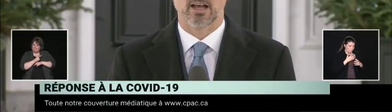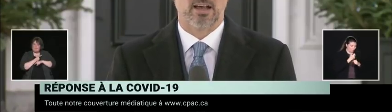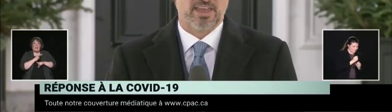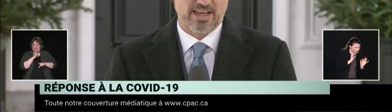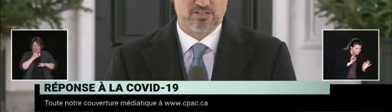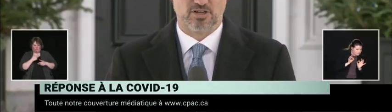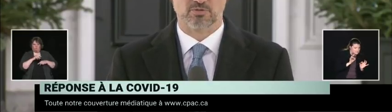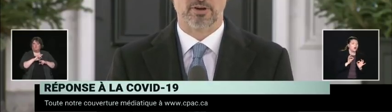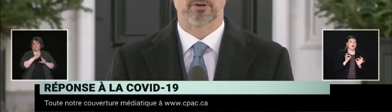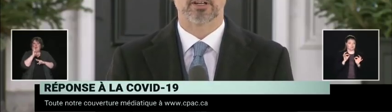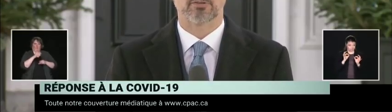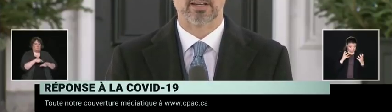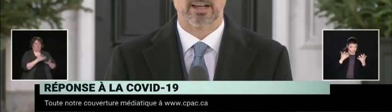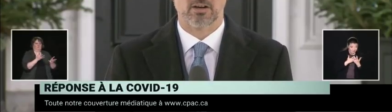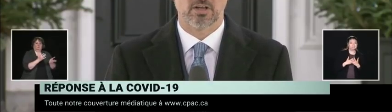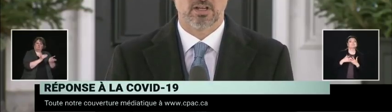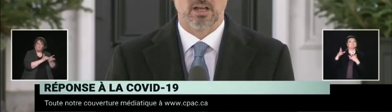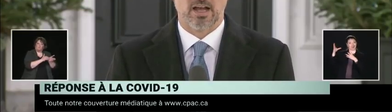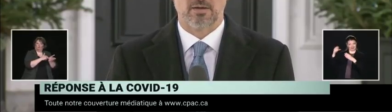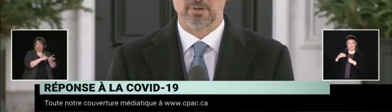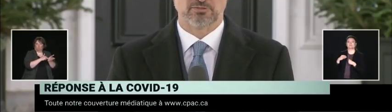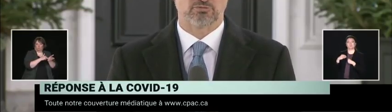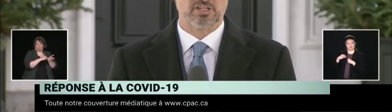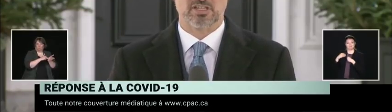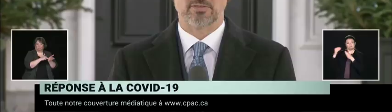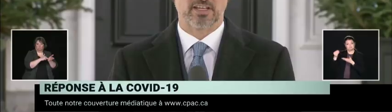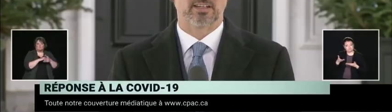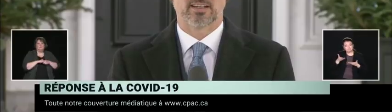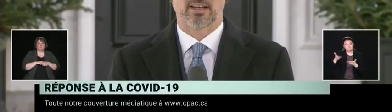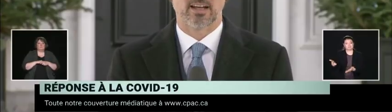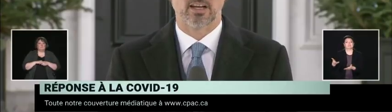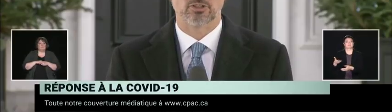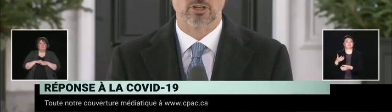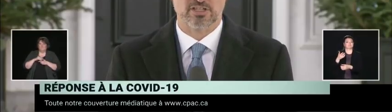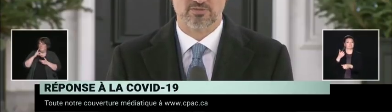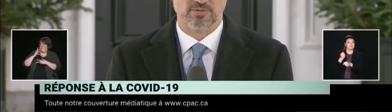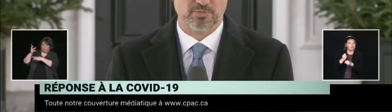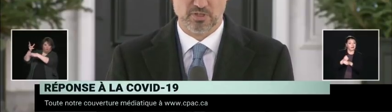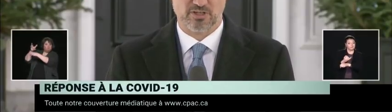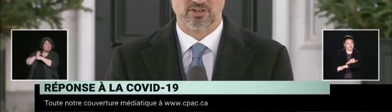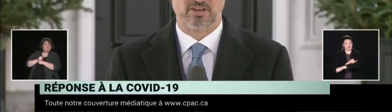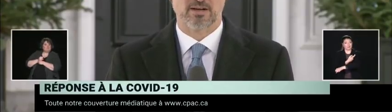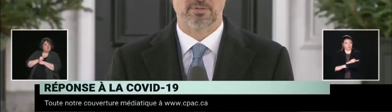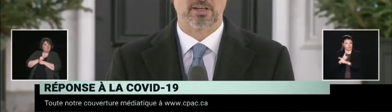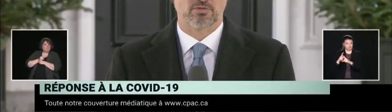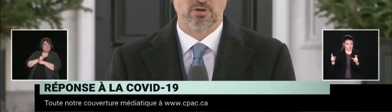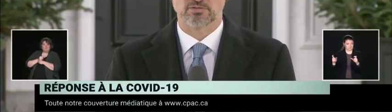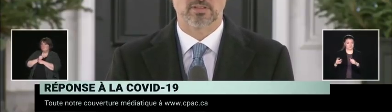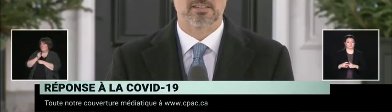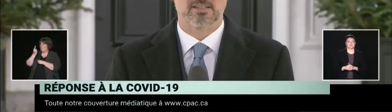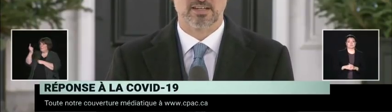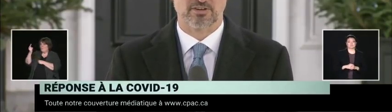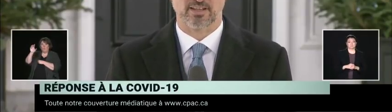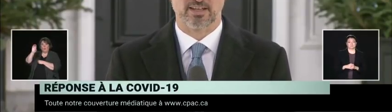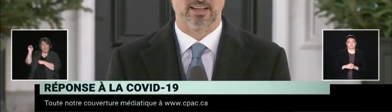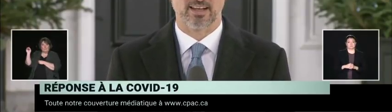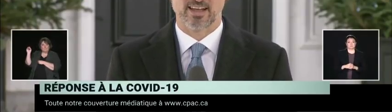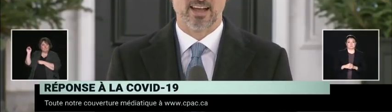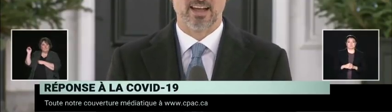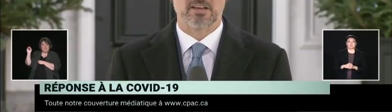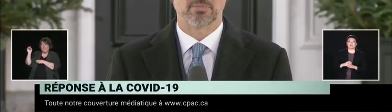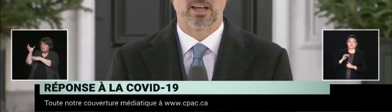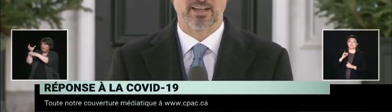it. That is our priority right now, but receiving goods from a particular company won't